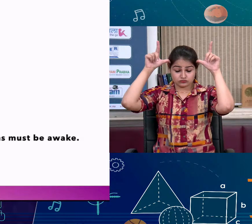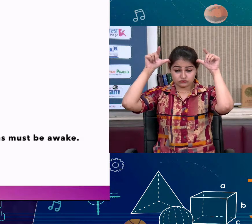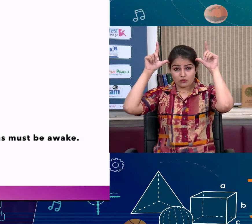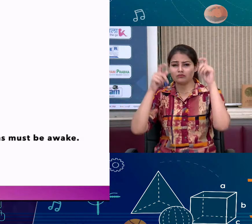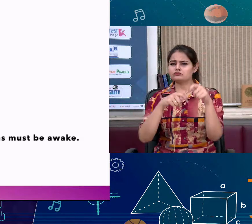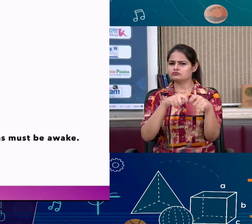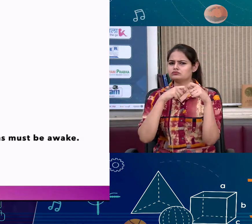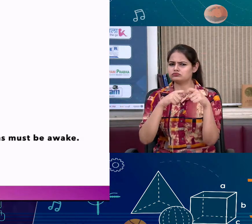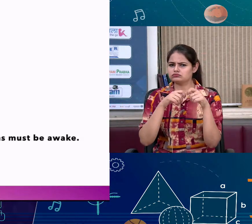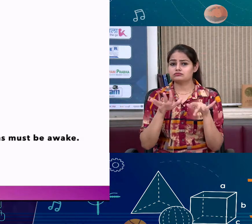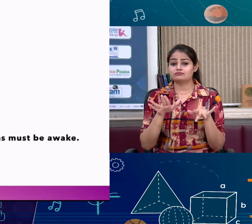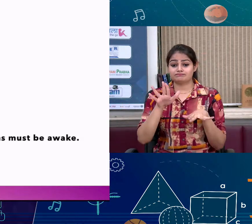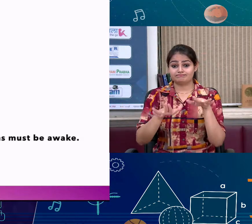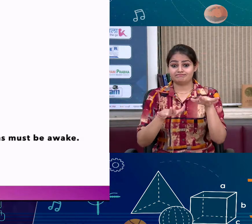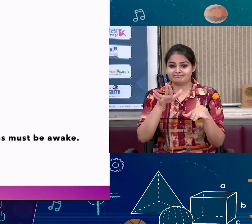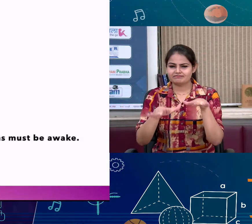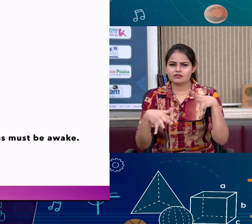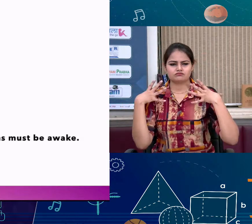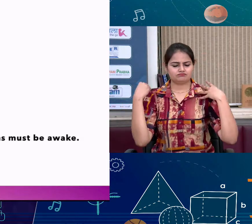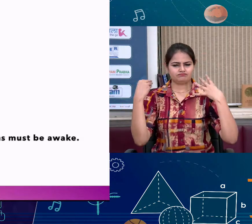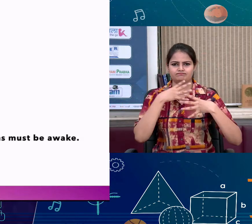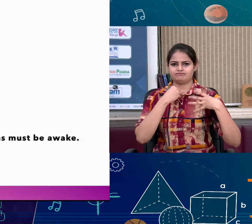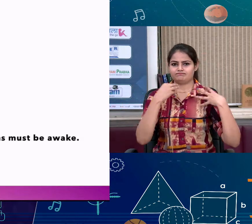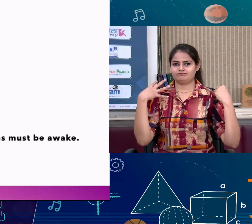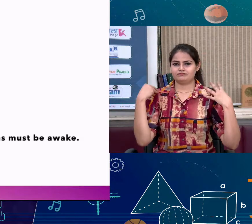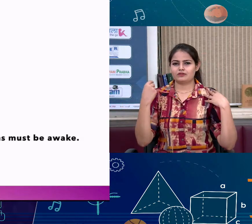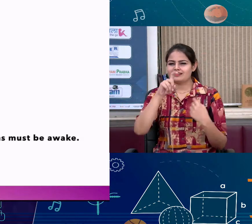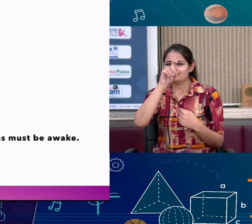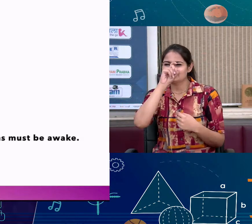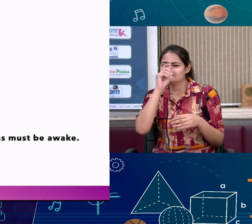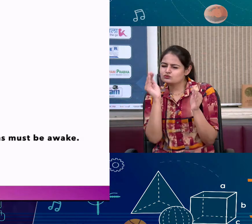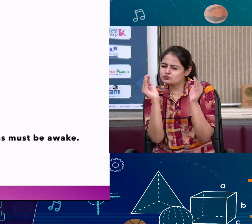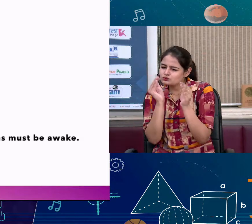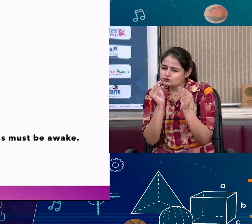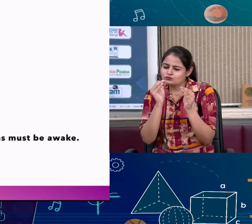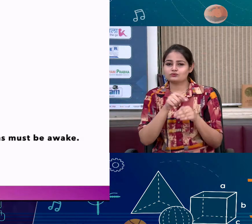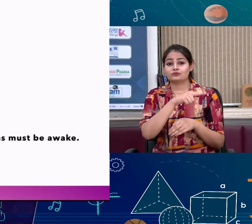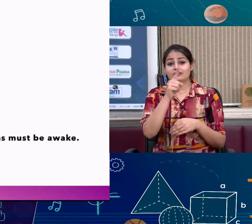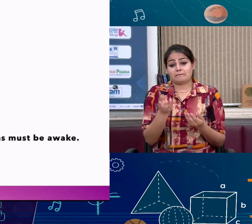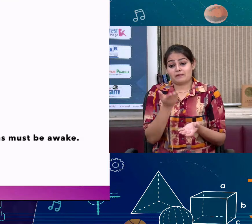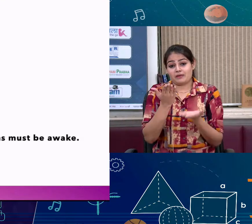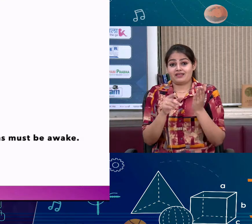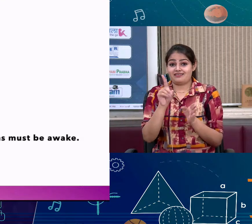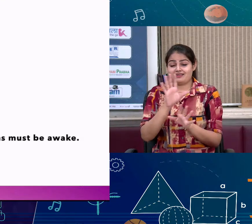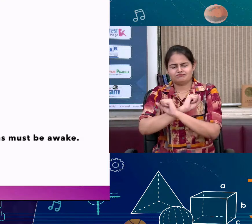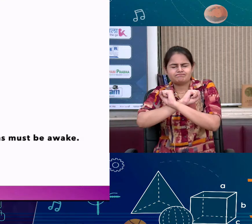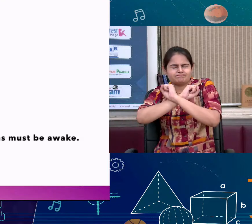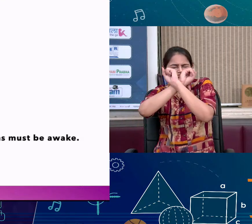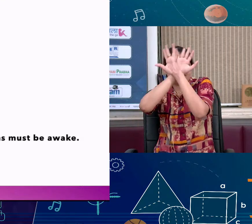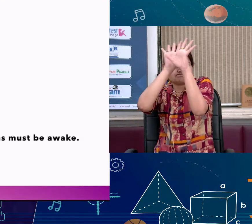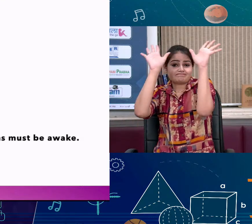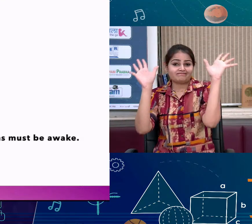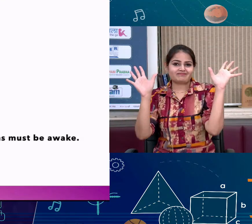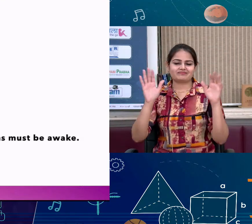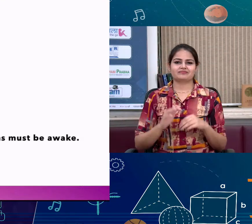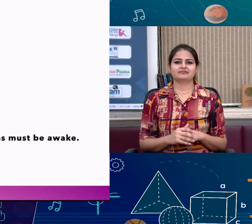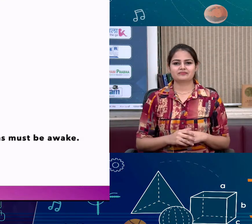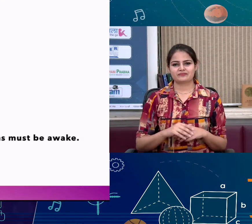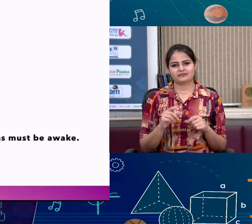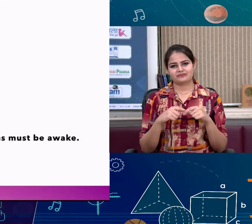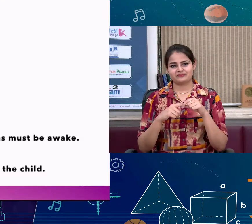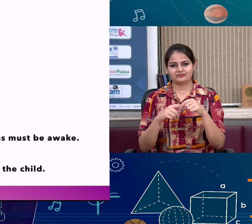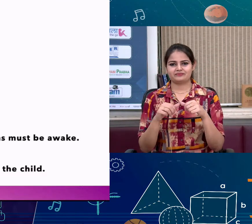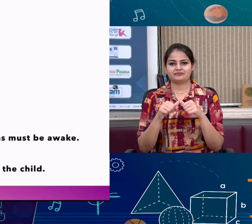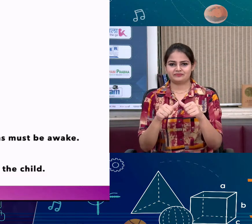horse, duck, sheep, and chickens who must be awake. Okay, that answers your second question.